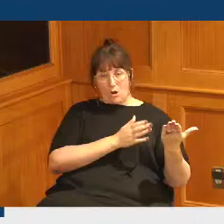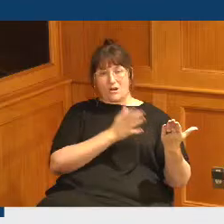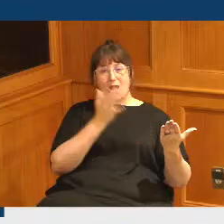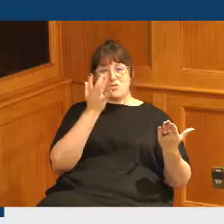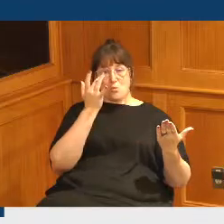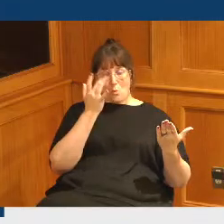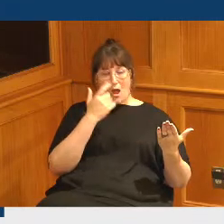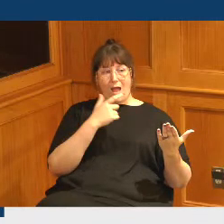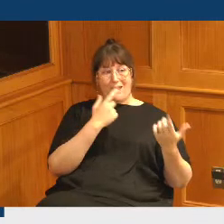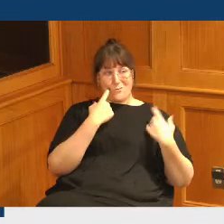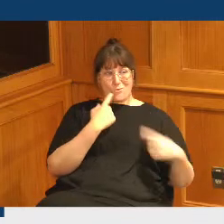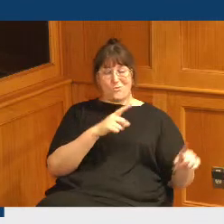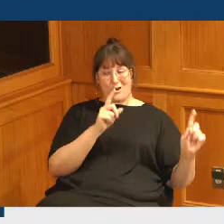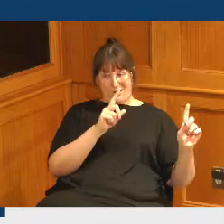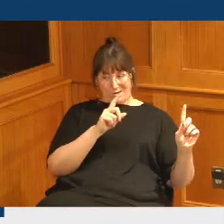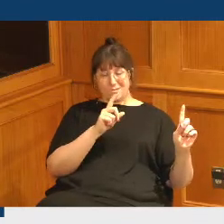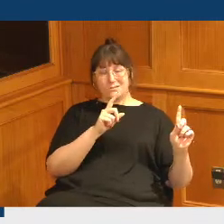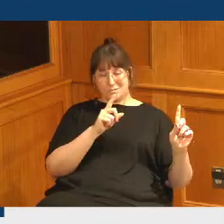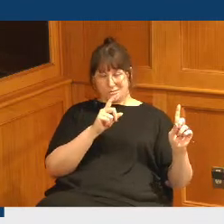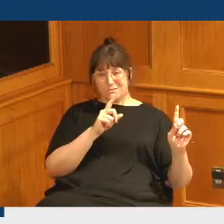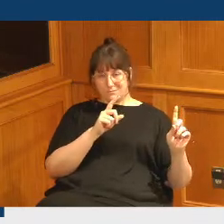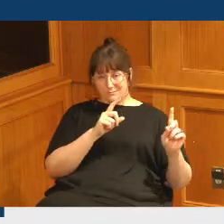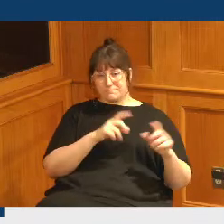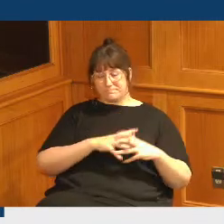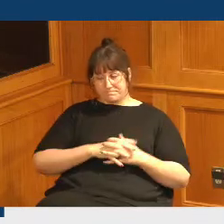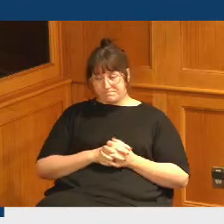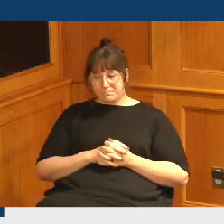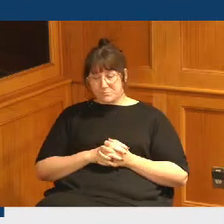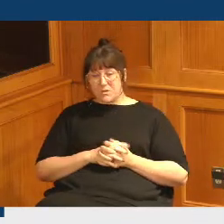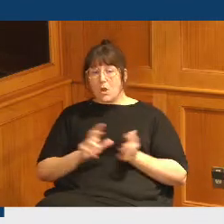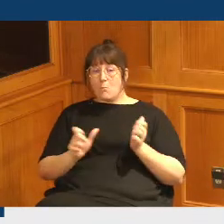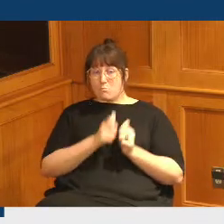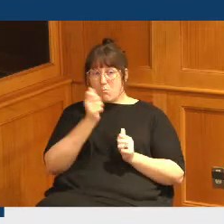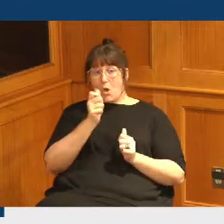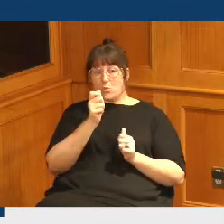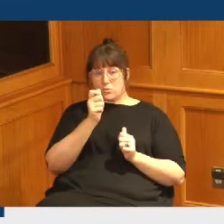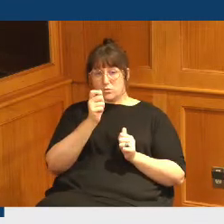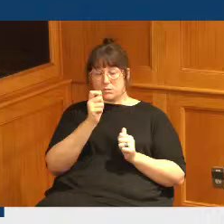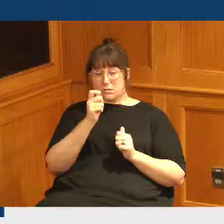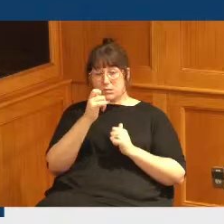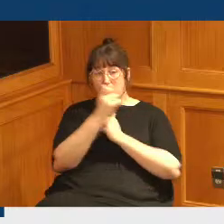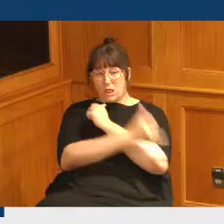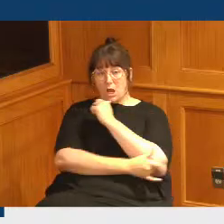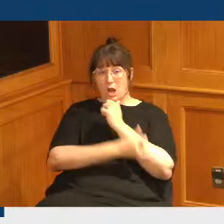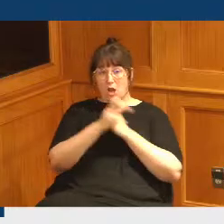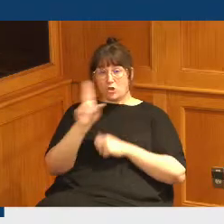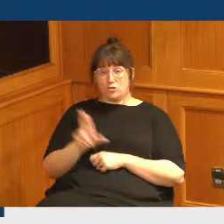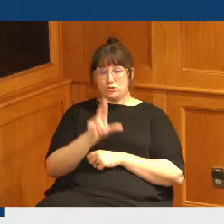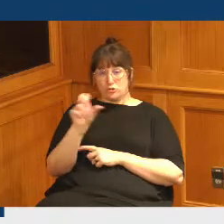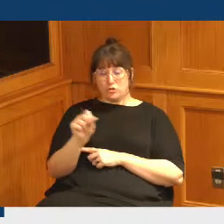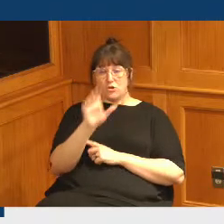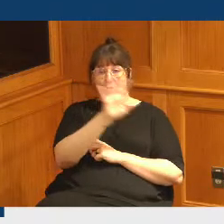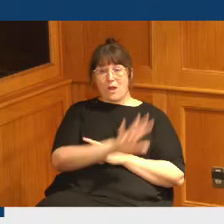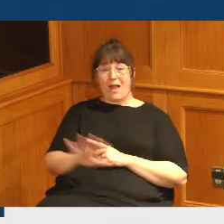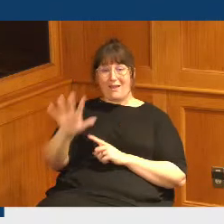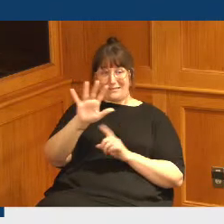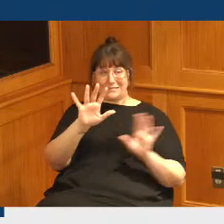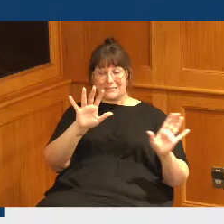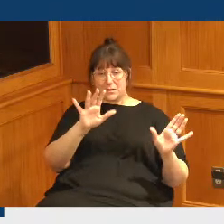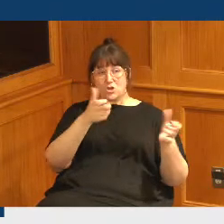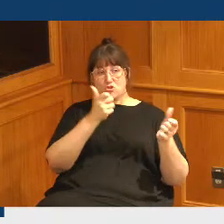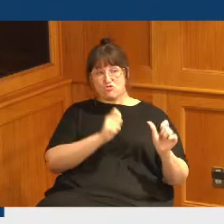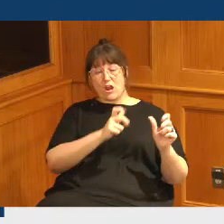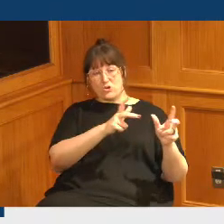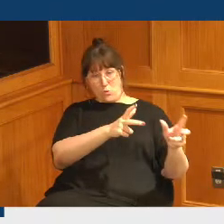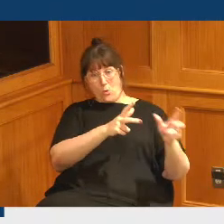work, and what is so different in Hamilton County than it is in most other counties around the country that are doing something similar to what we're trying to do here.